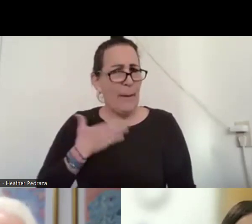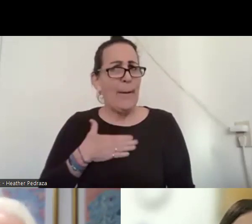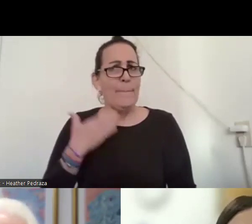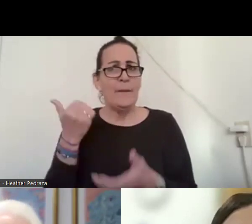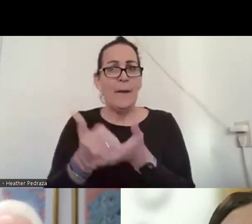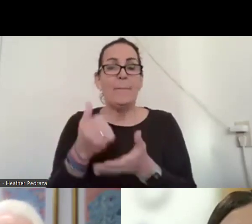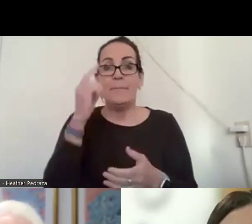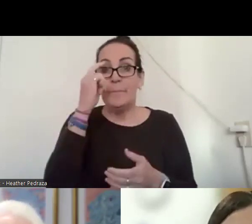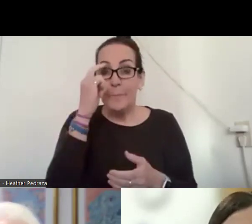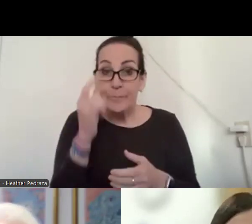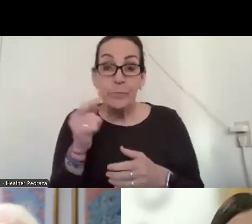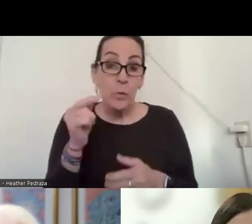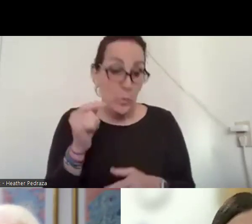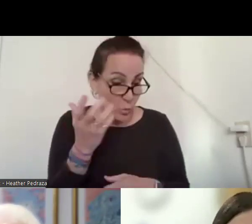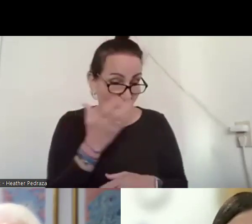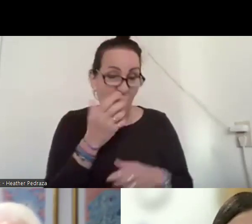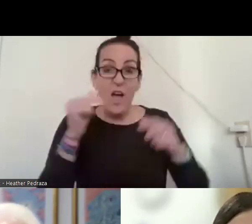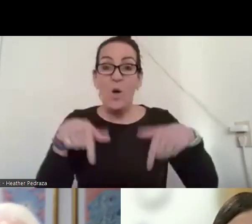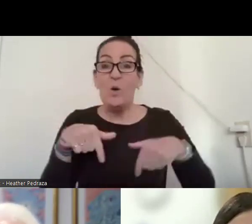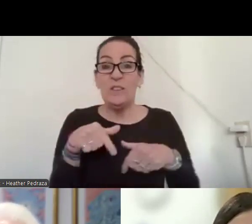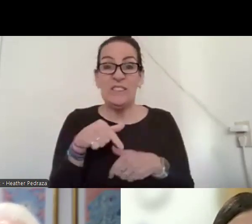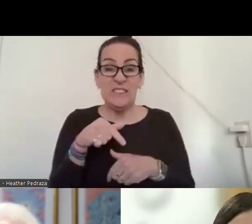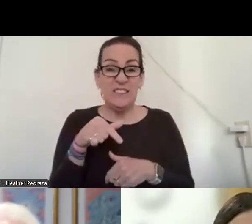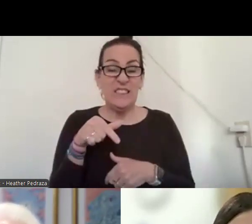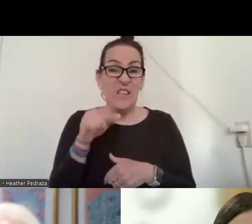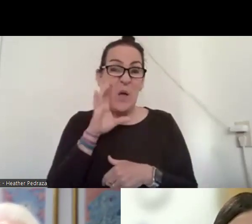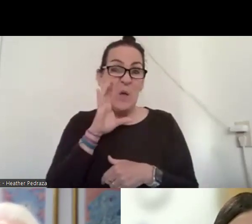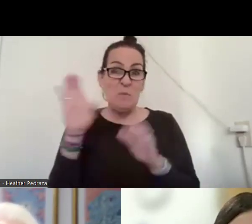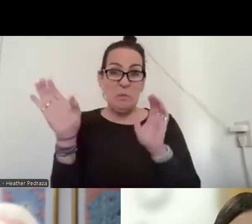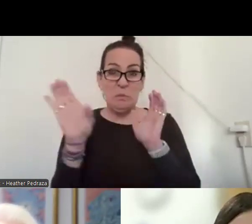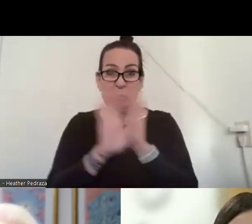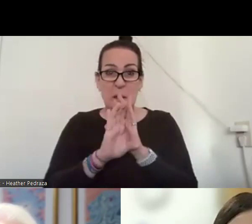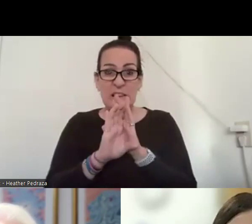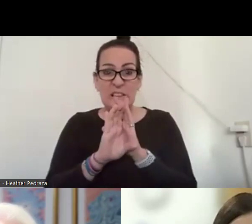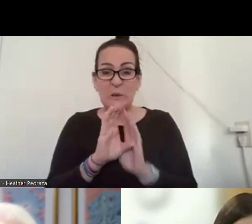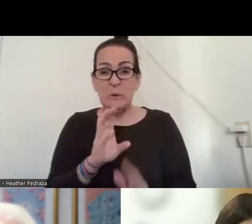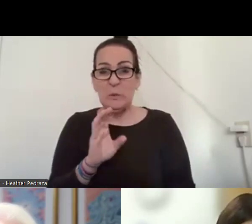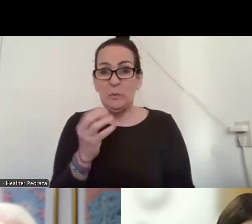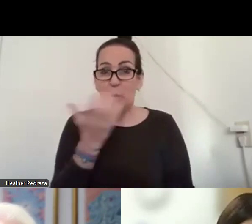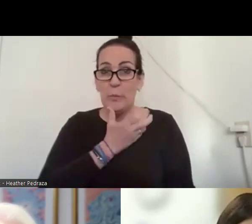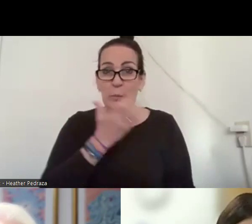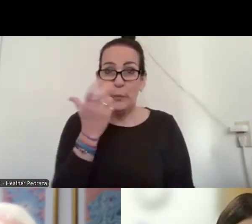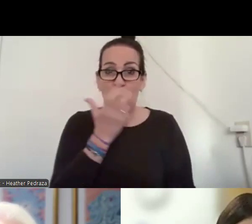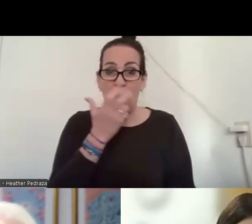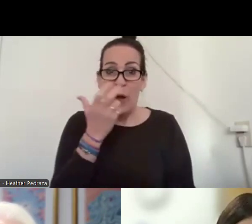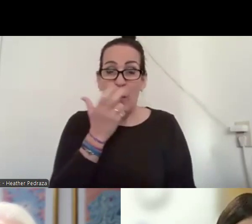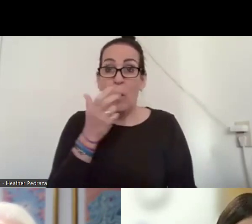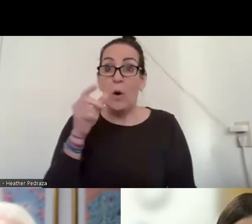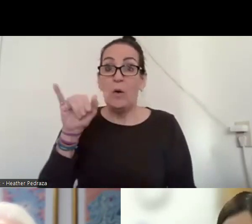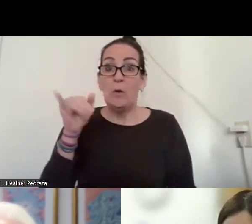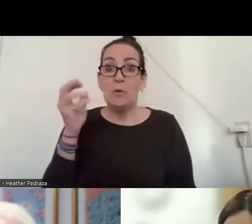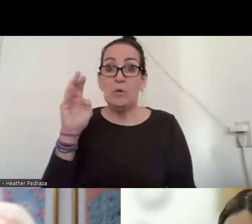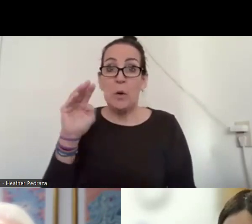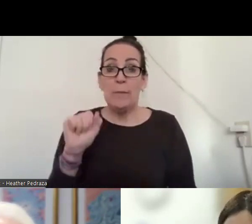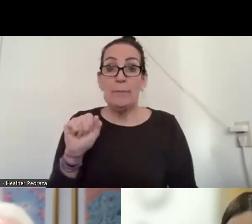what a stark picture. We're presented with Jarman's data. I guess one quick